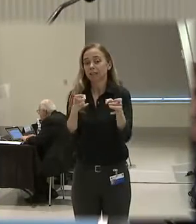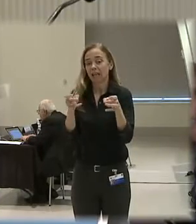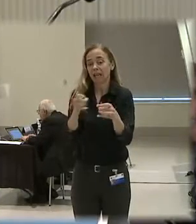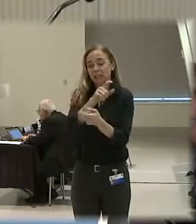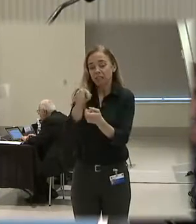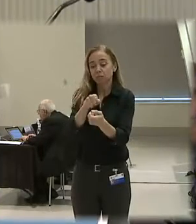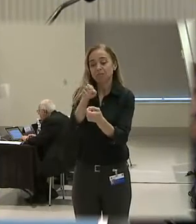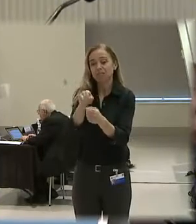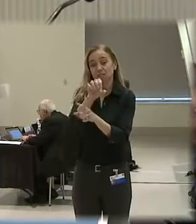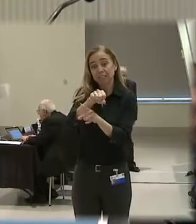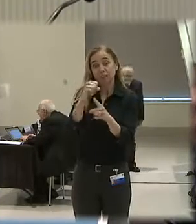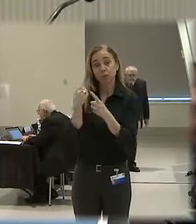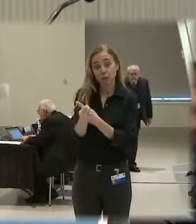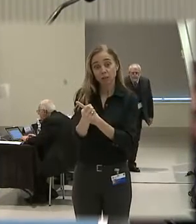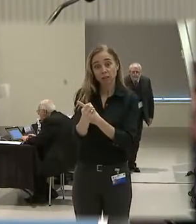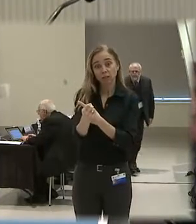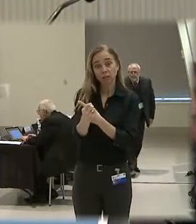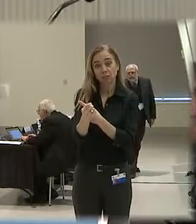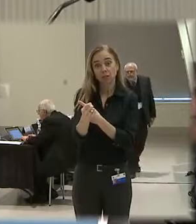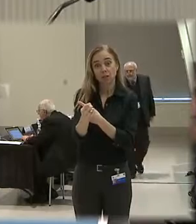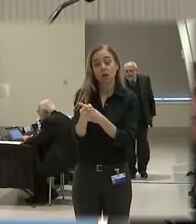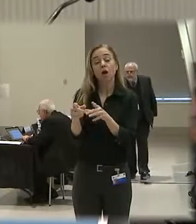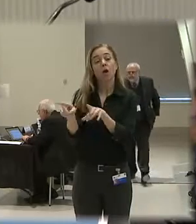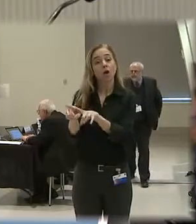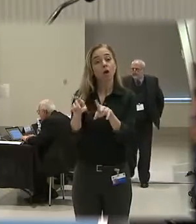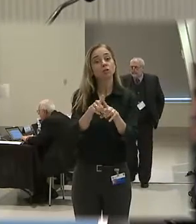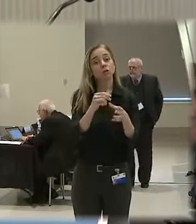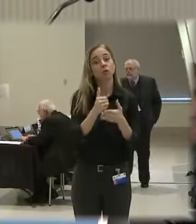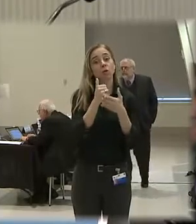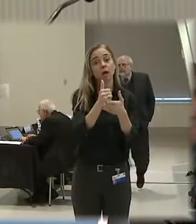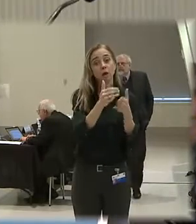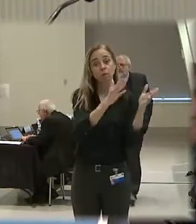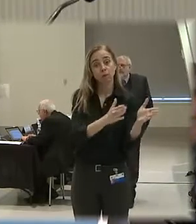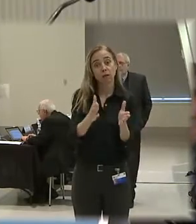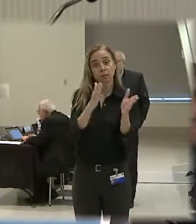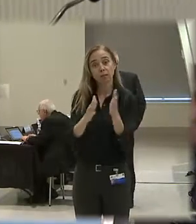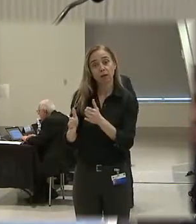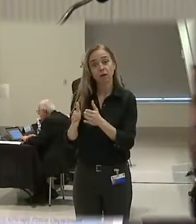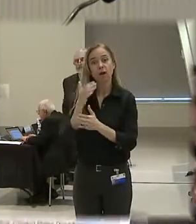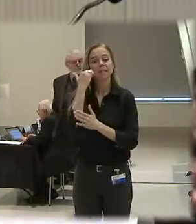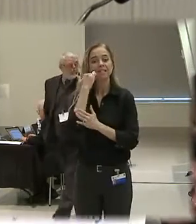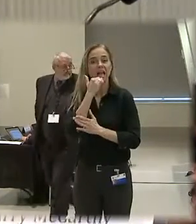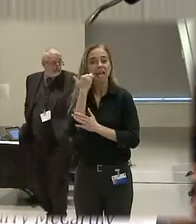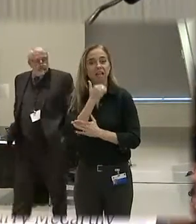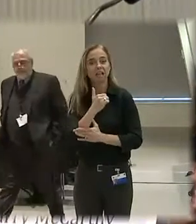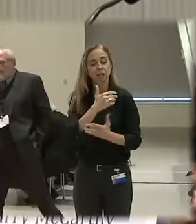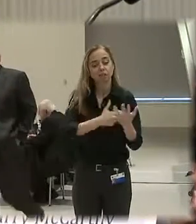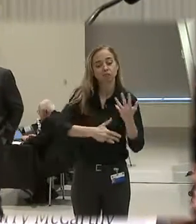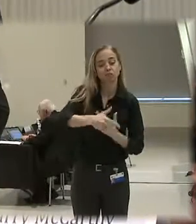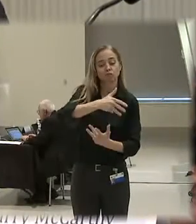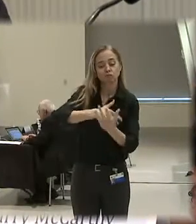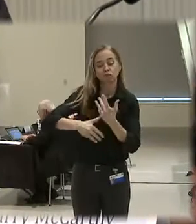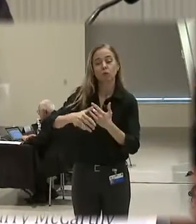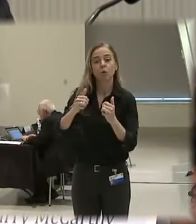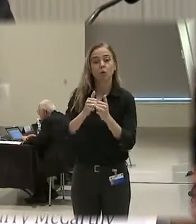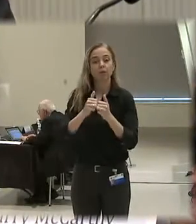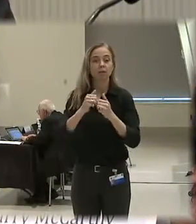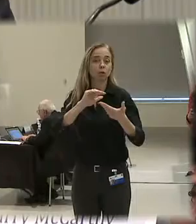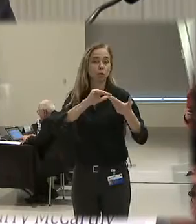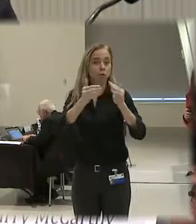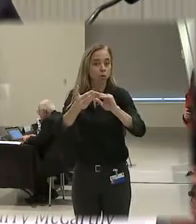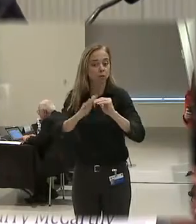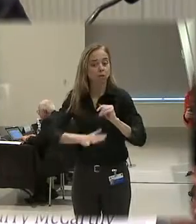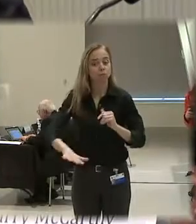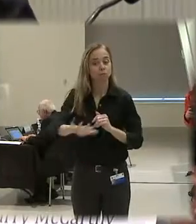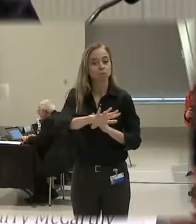particular situations, but as Garry mentioned, it helps you prepare your officers for daily engagements with the community.